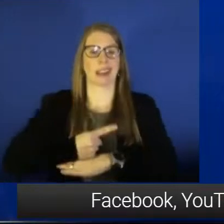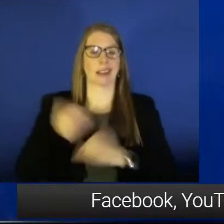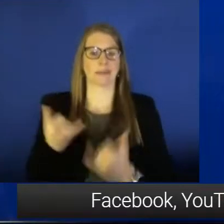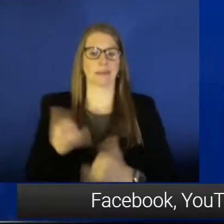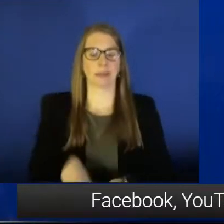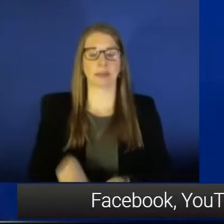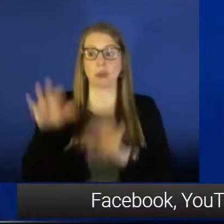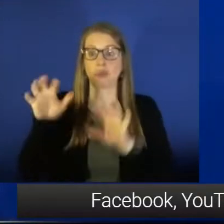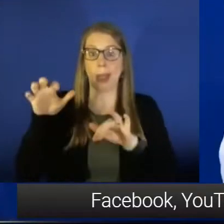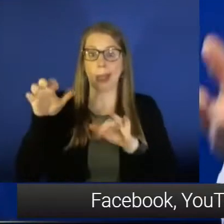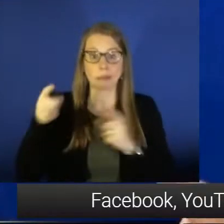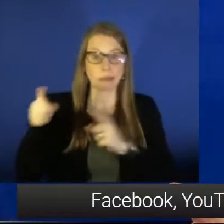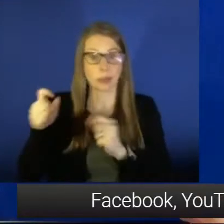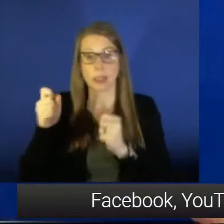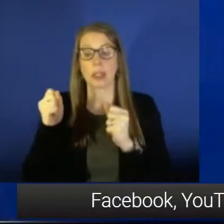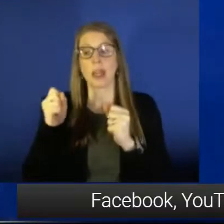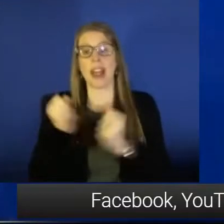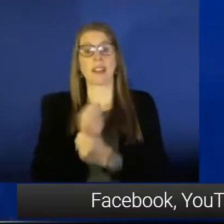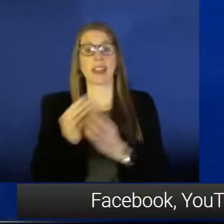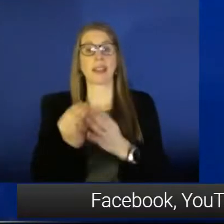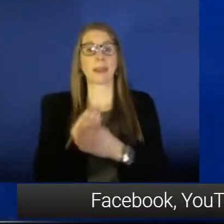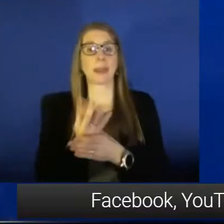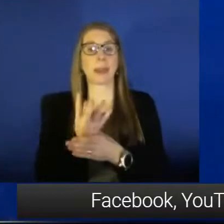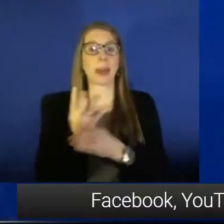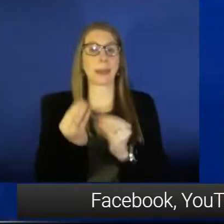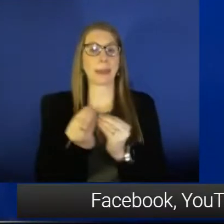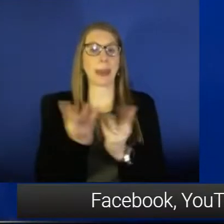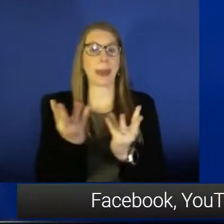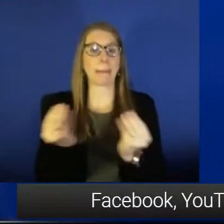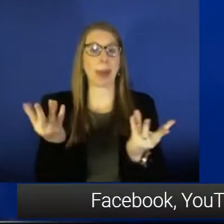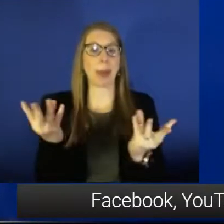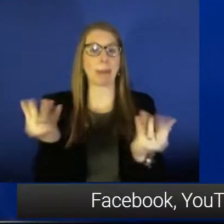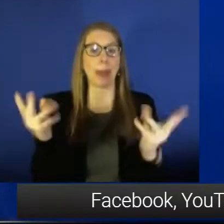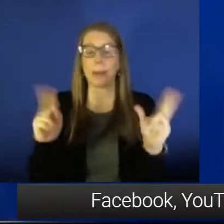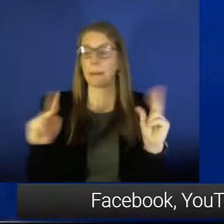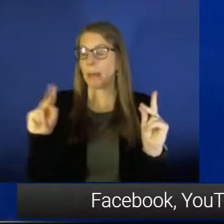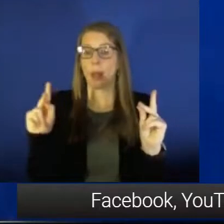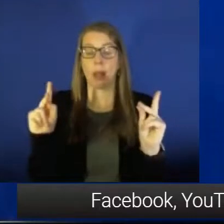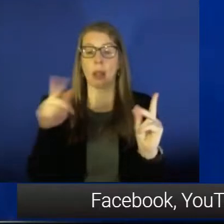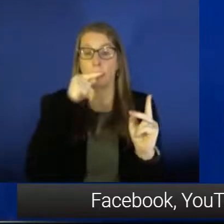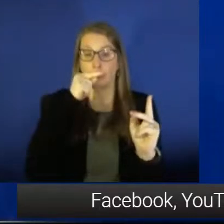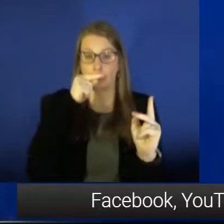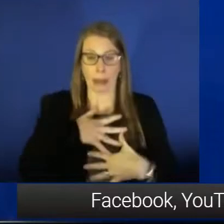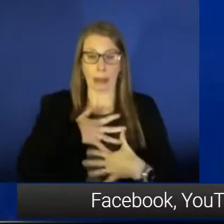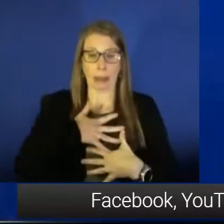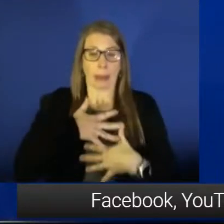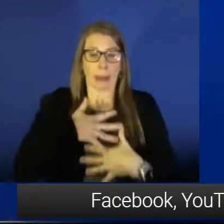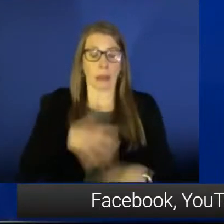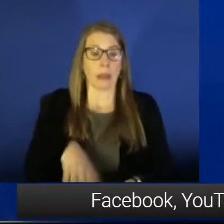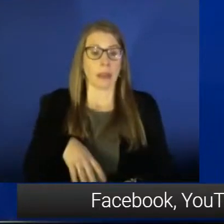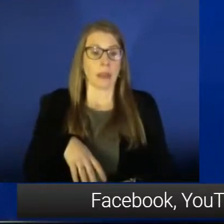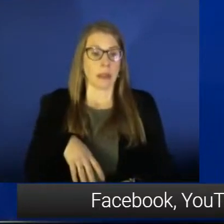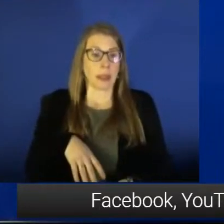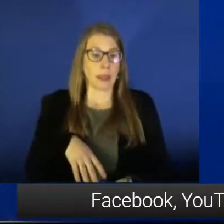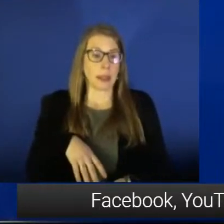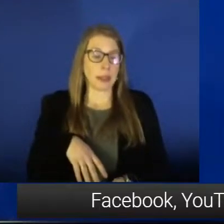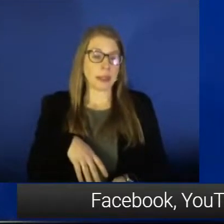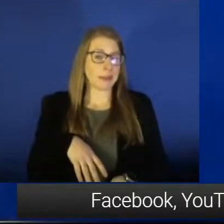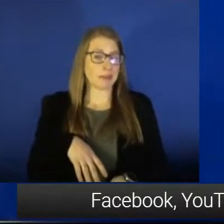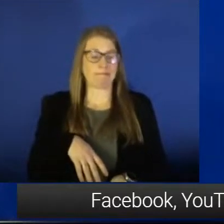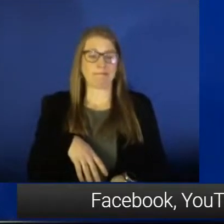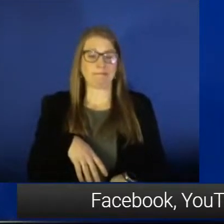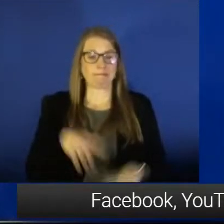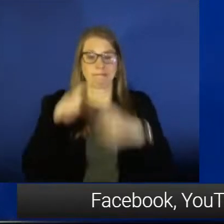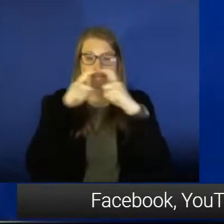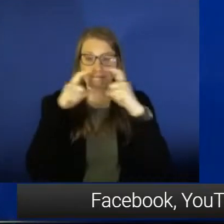everything blooms, and pretty soon people are sneezing and wheezing. And the sneeze and wheezing thing, I don't know that, because we don't mask